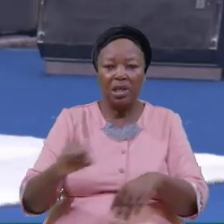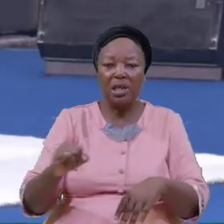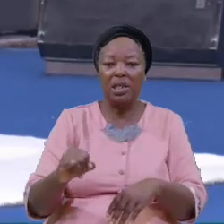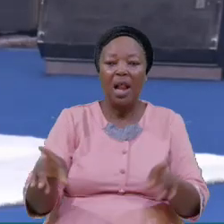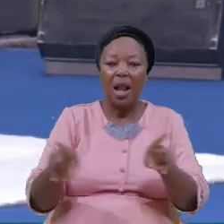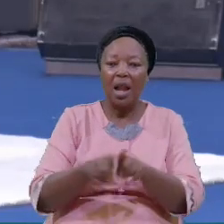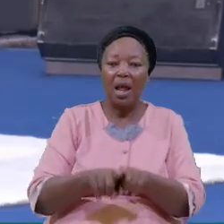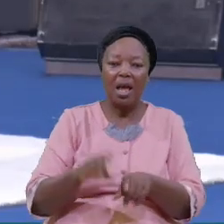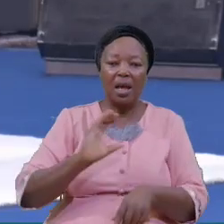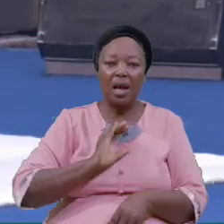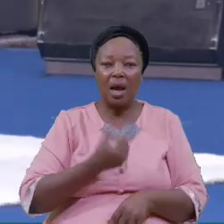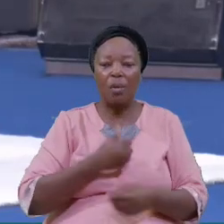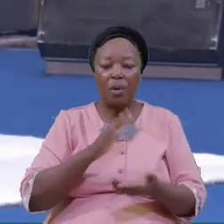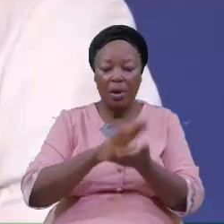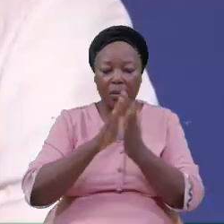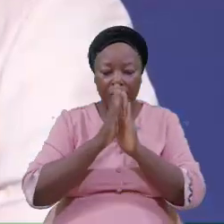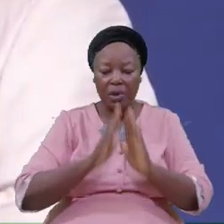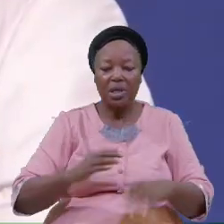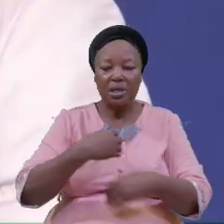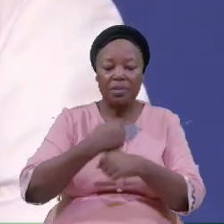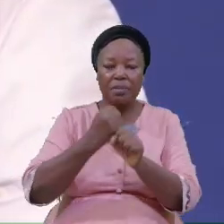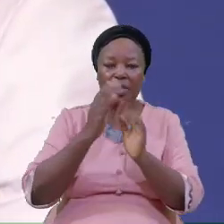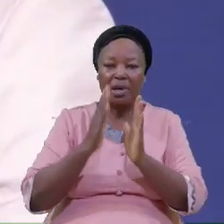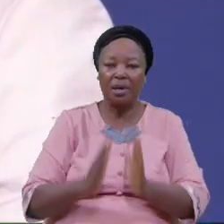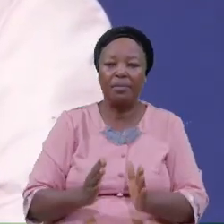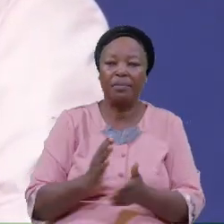our peacemaker.